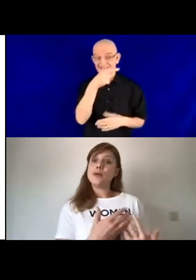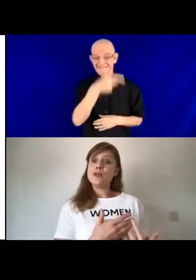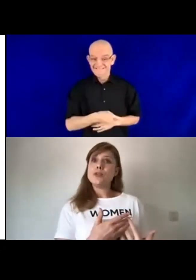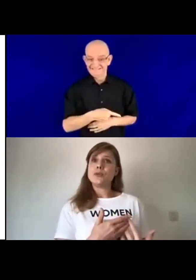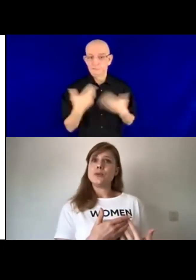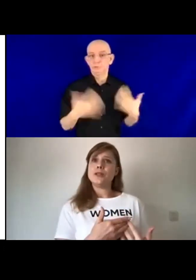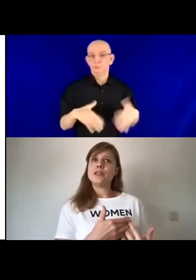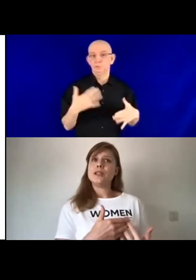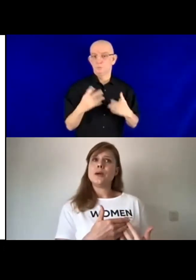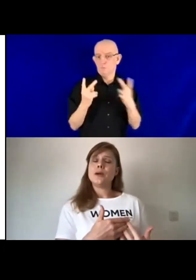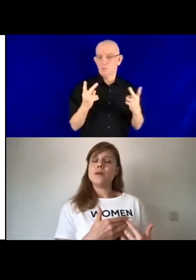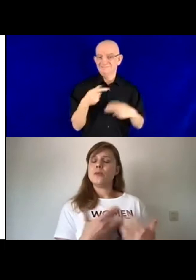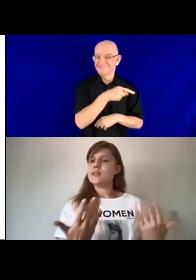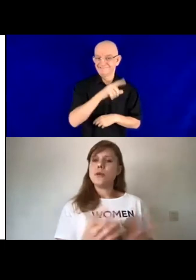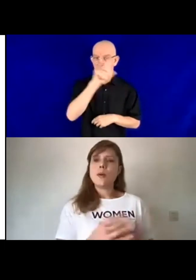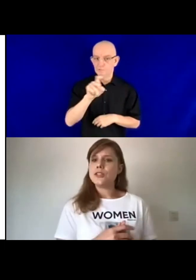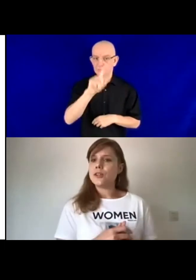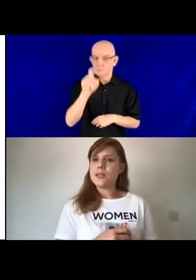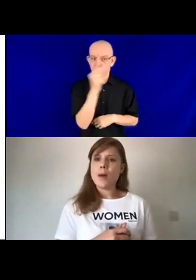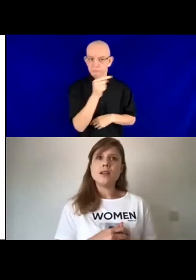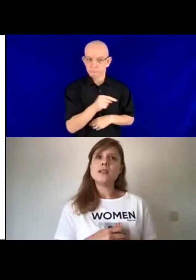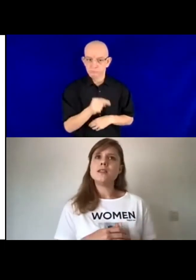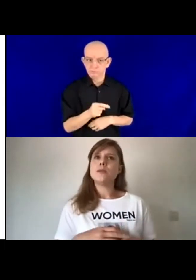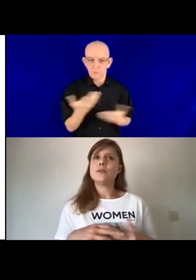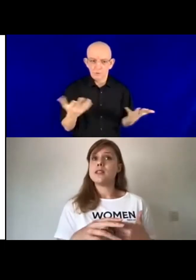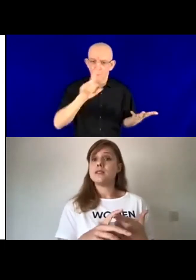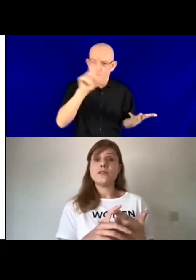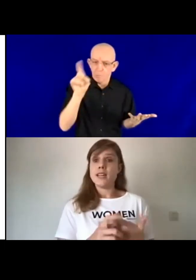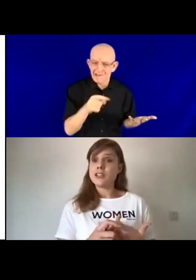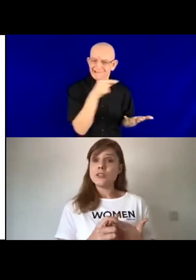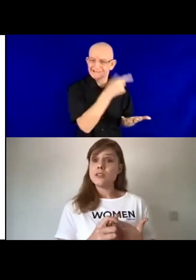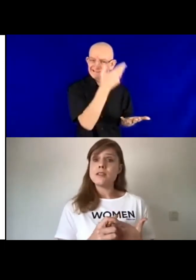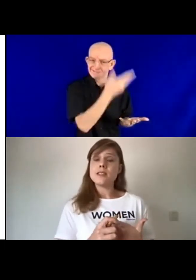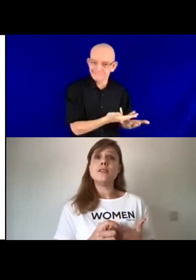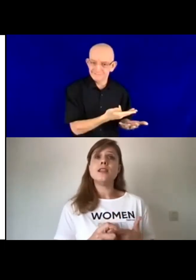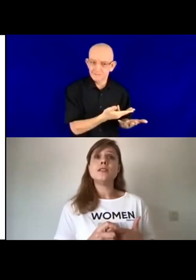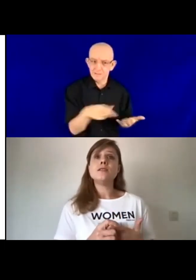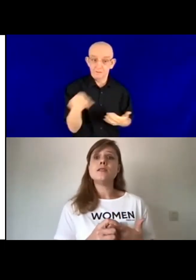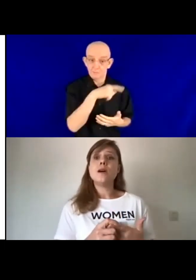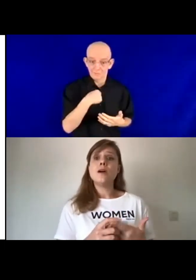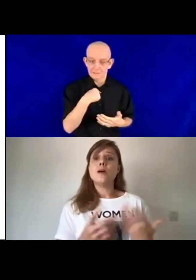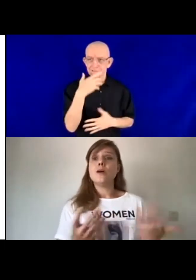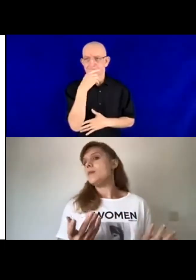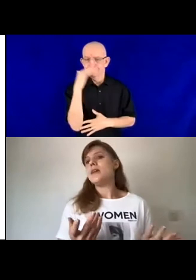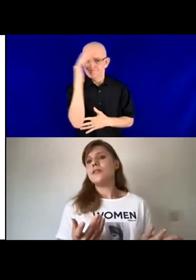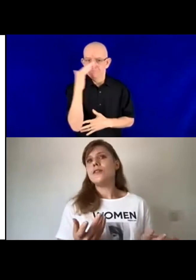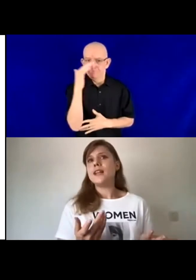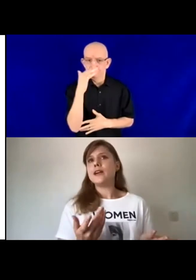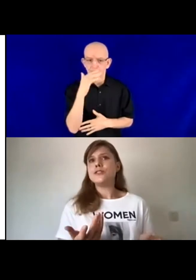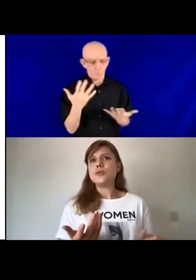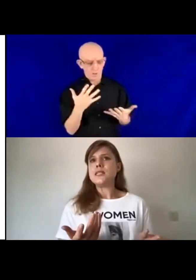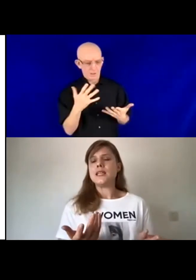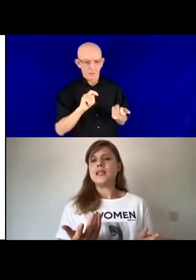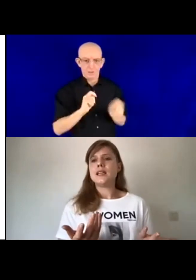were used to work? Was it the question of demand? Was it financial considerations? Or maybe a feeling